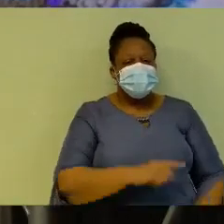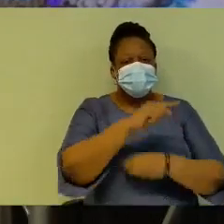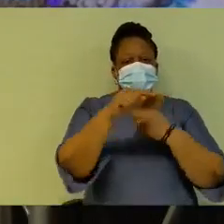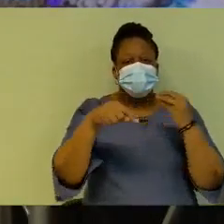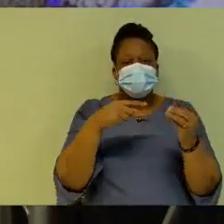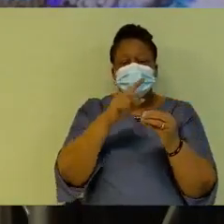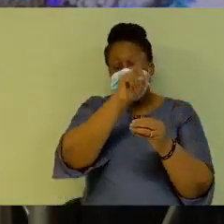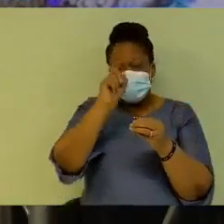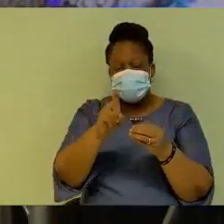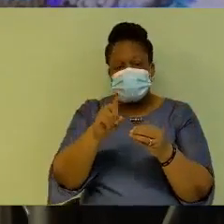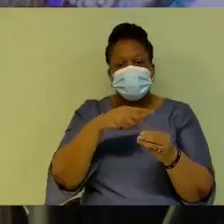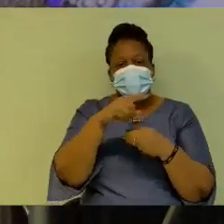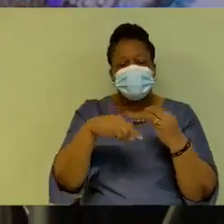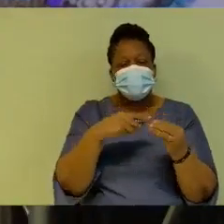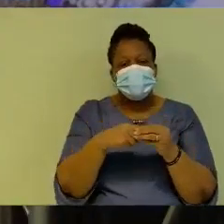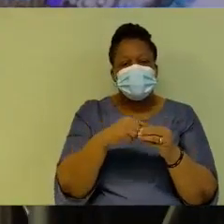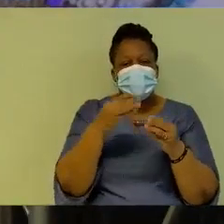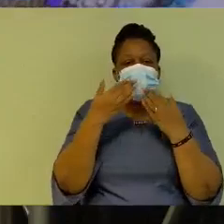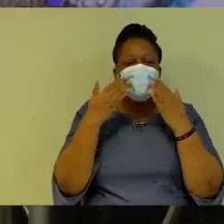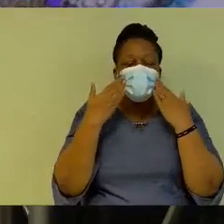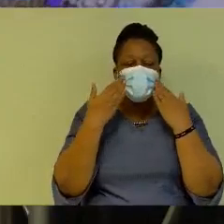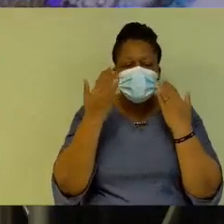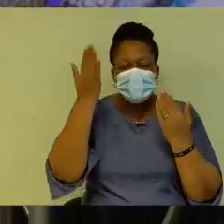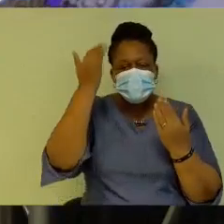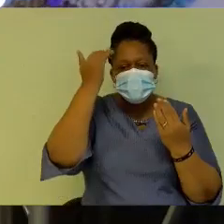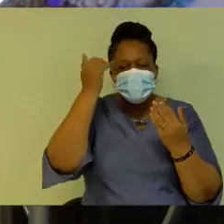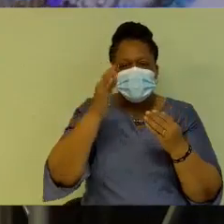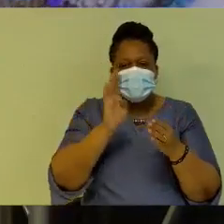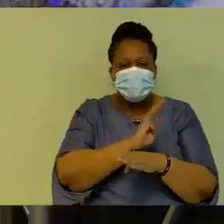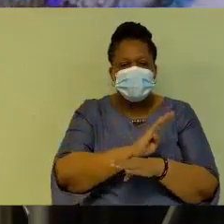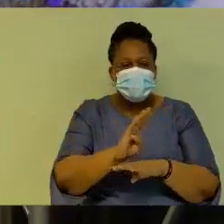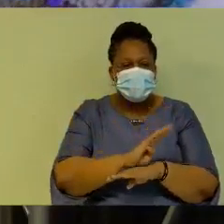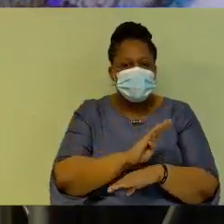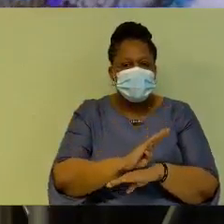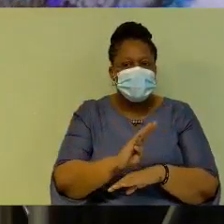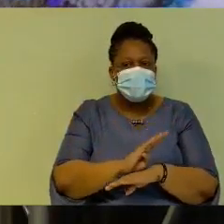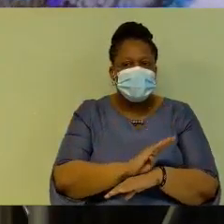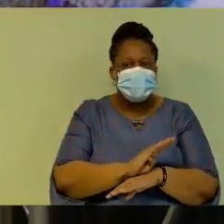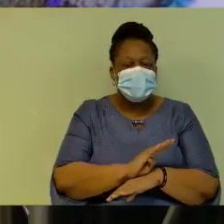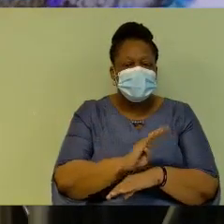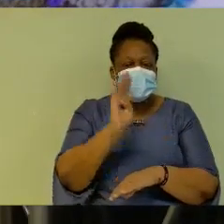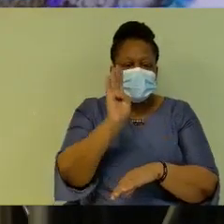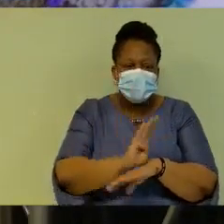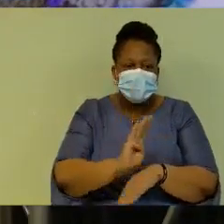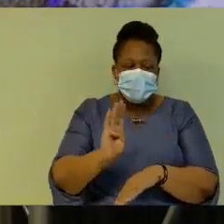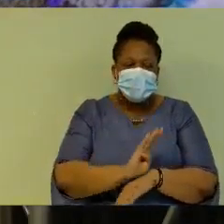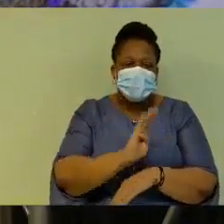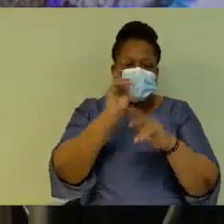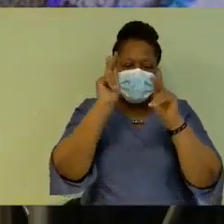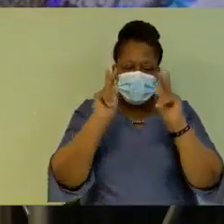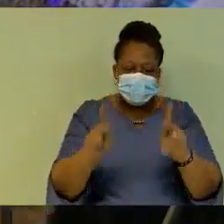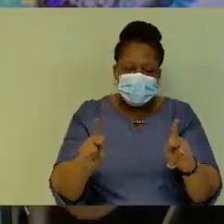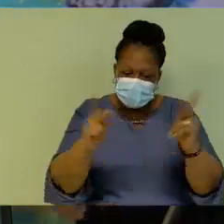why allow business places to sell masks and now there are complaints?